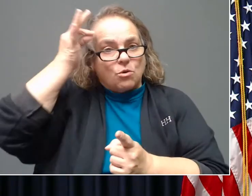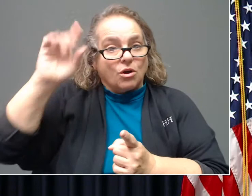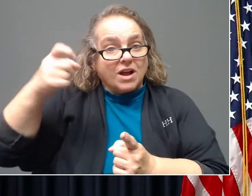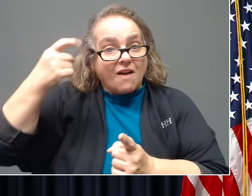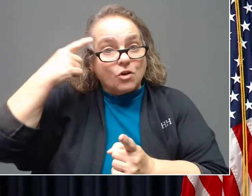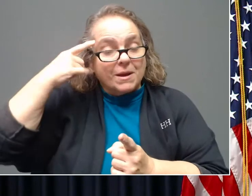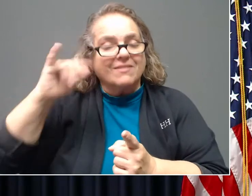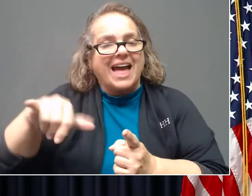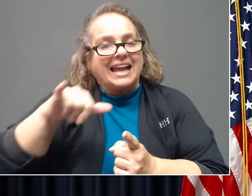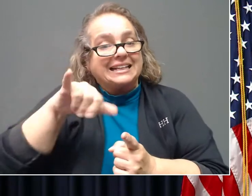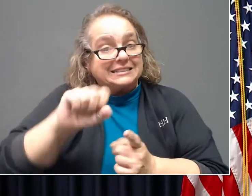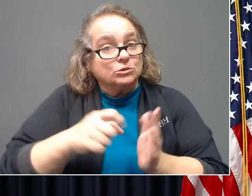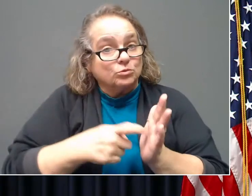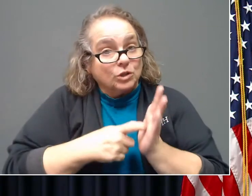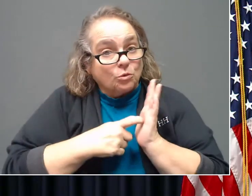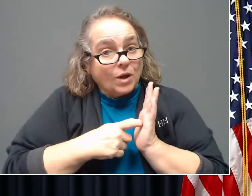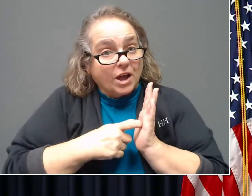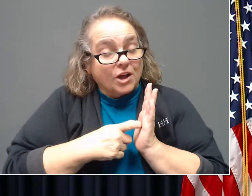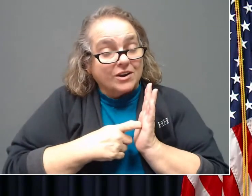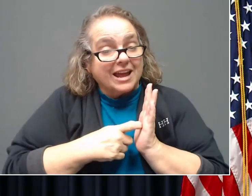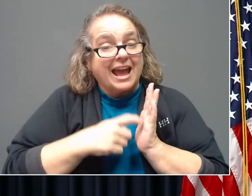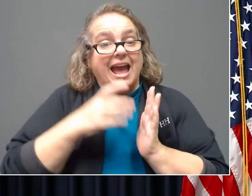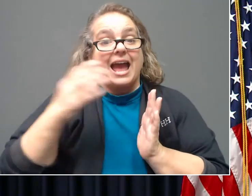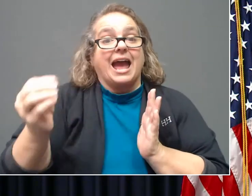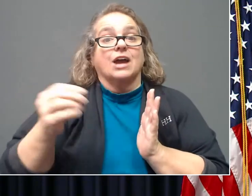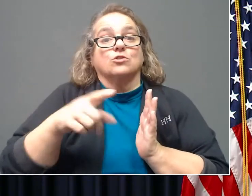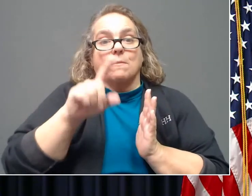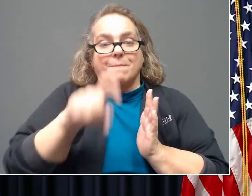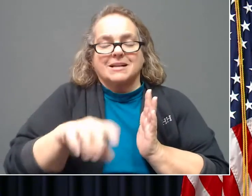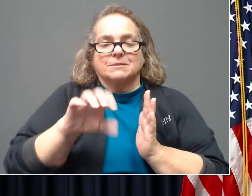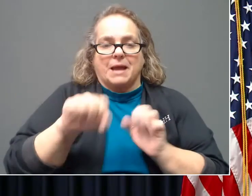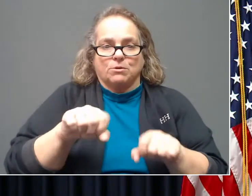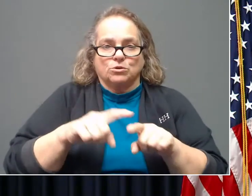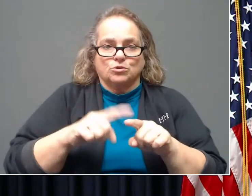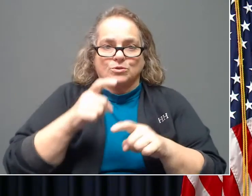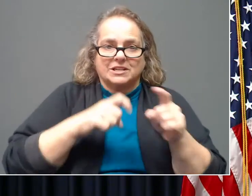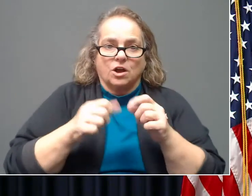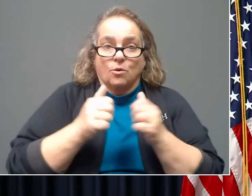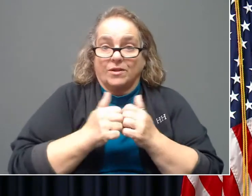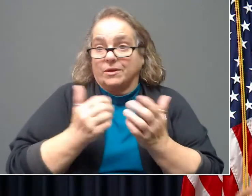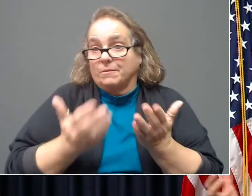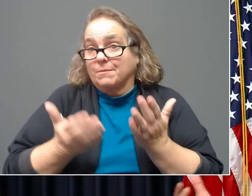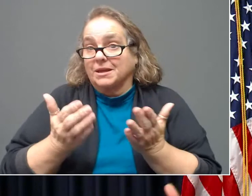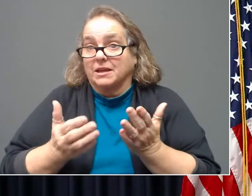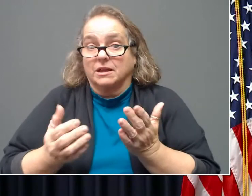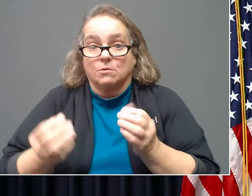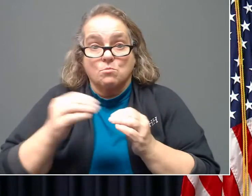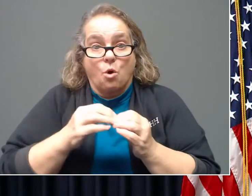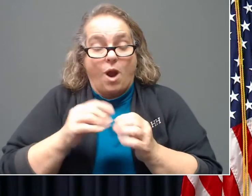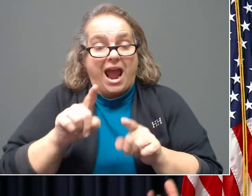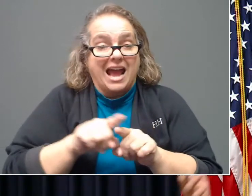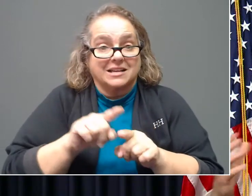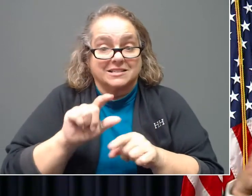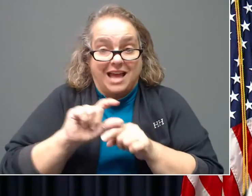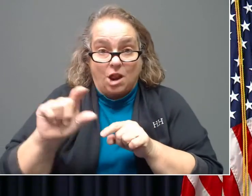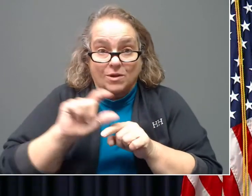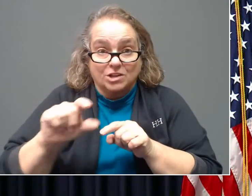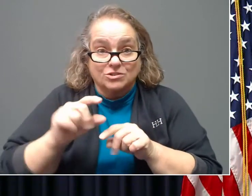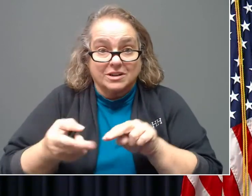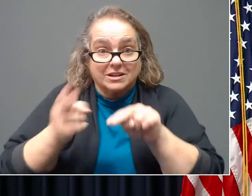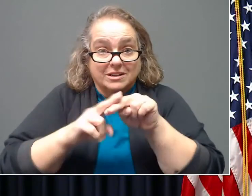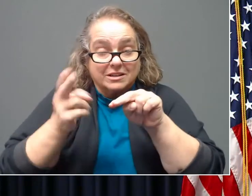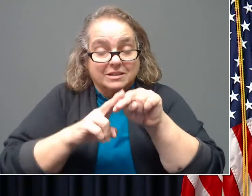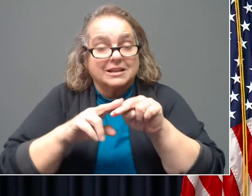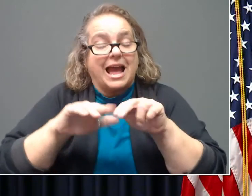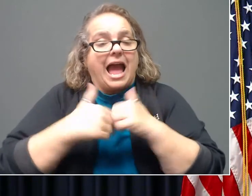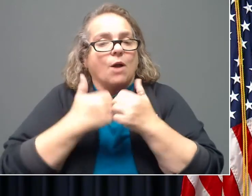required, and to be able to deal with maybe there's more as our allocation goes up. And how can you, if you have a